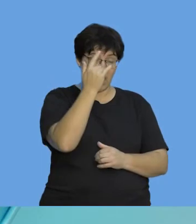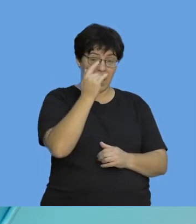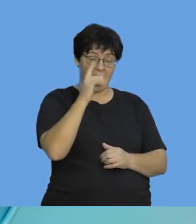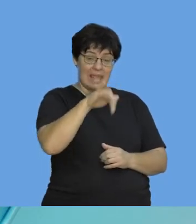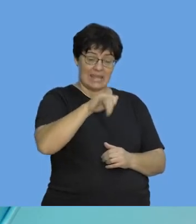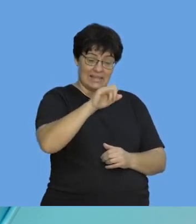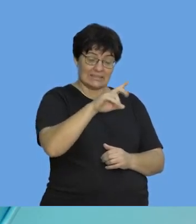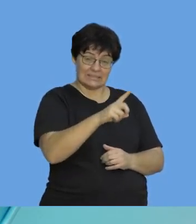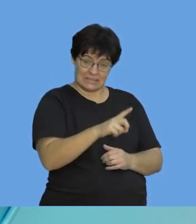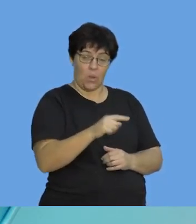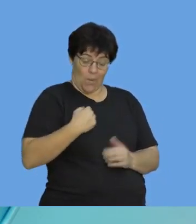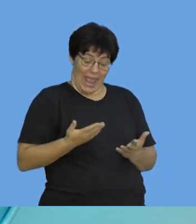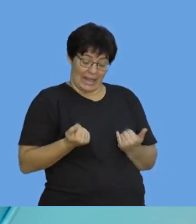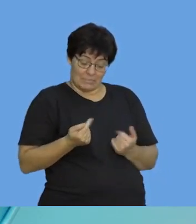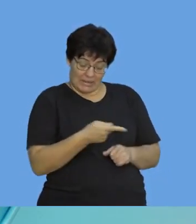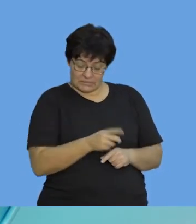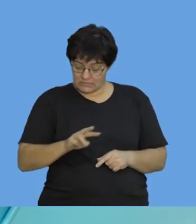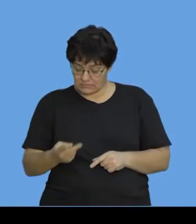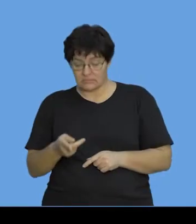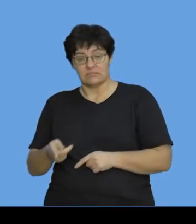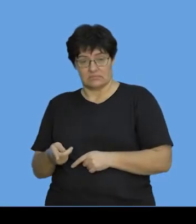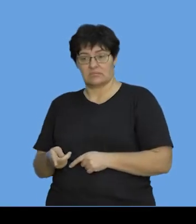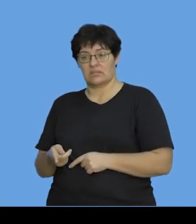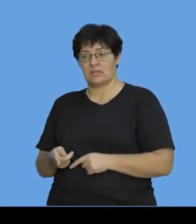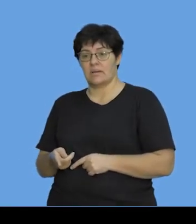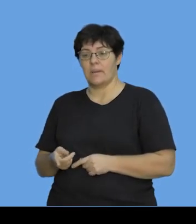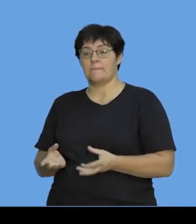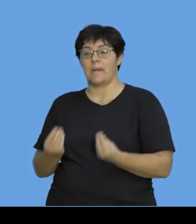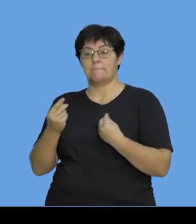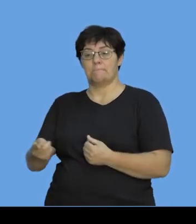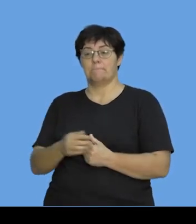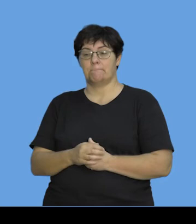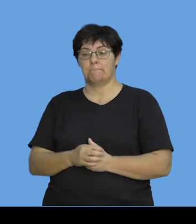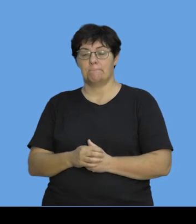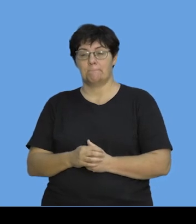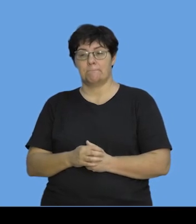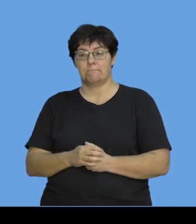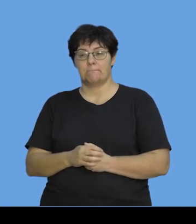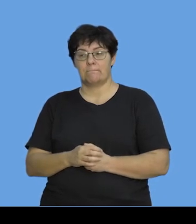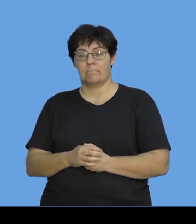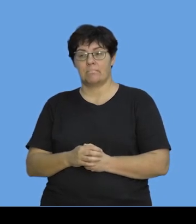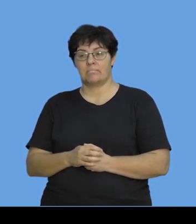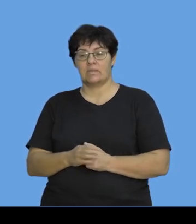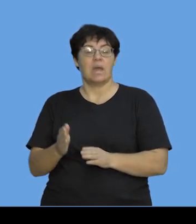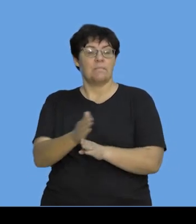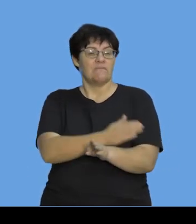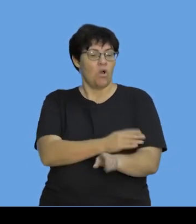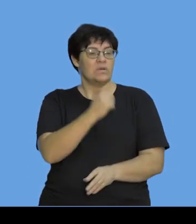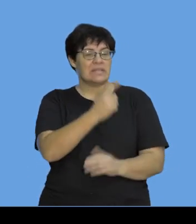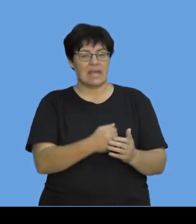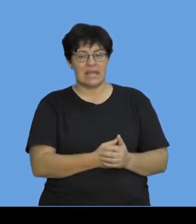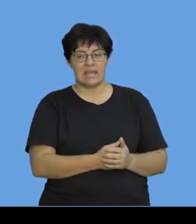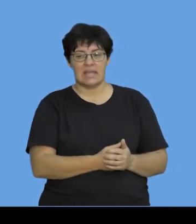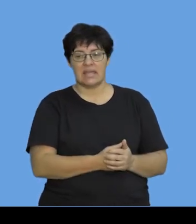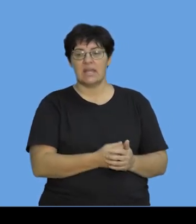if we go back to that question very quickly, where we are told that at the end, before we looked at those steps, it says if